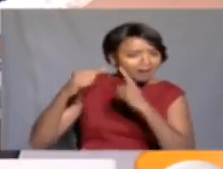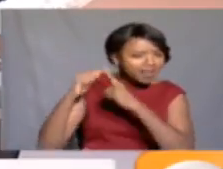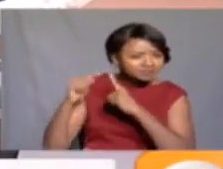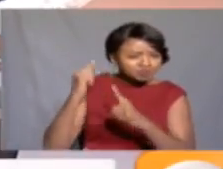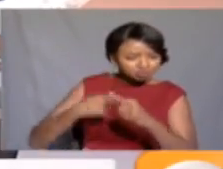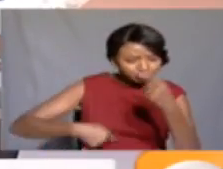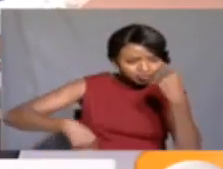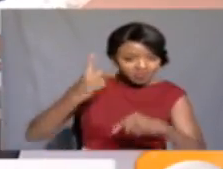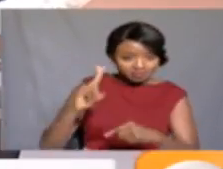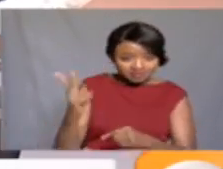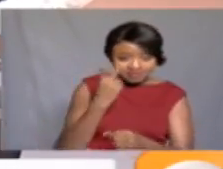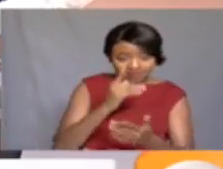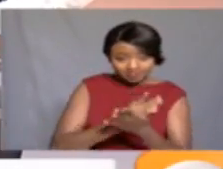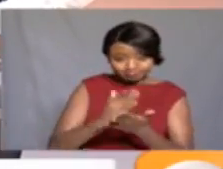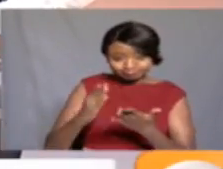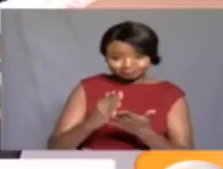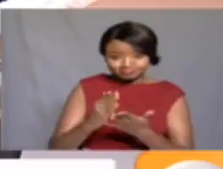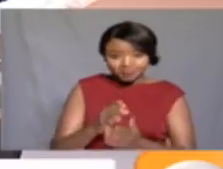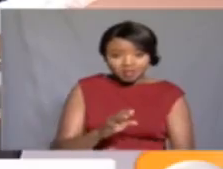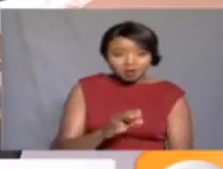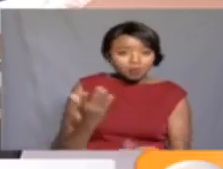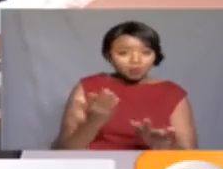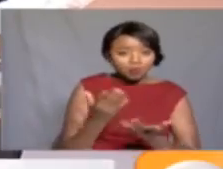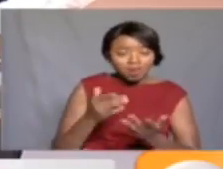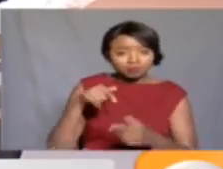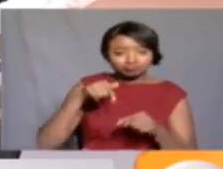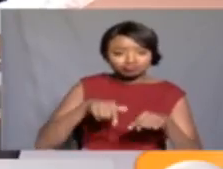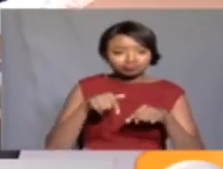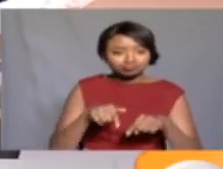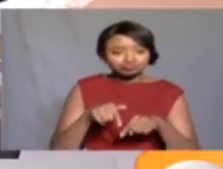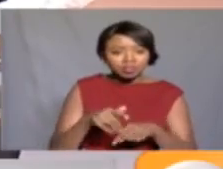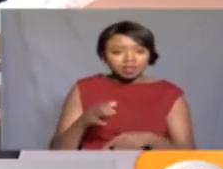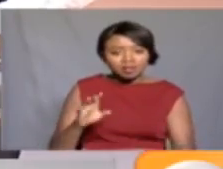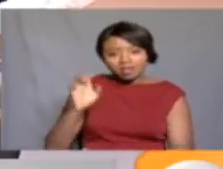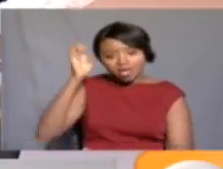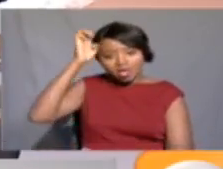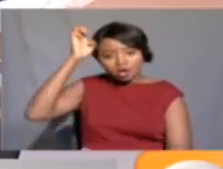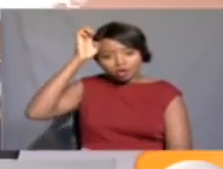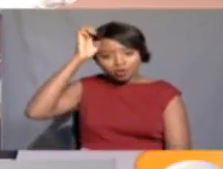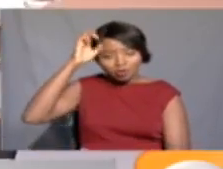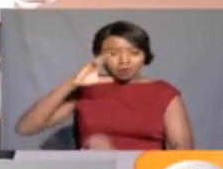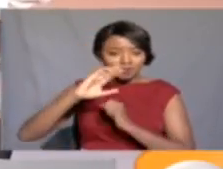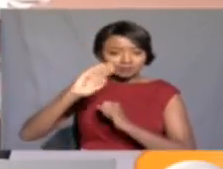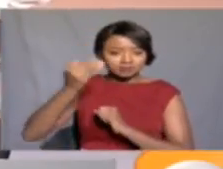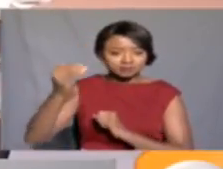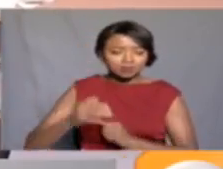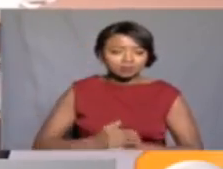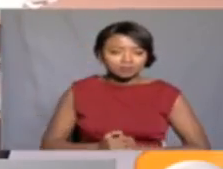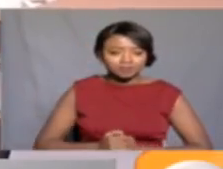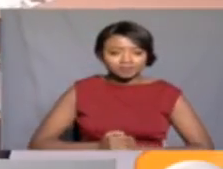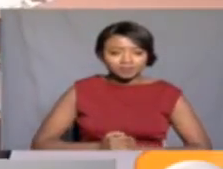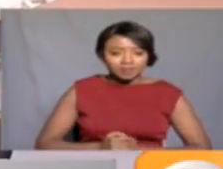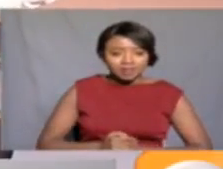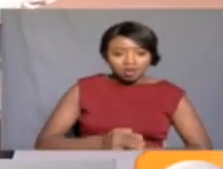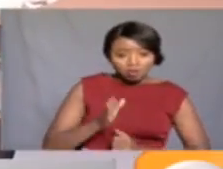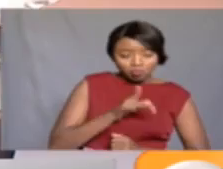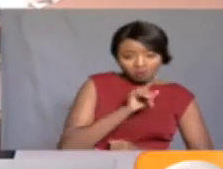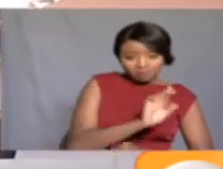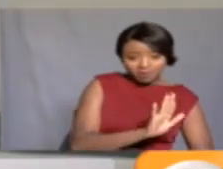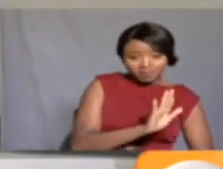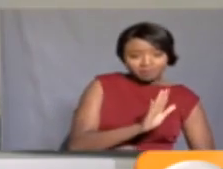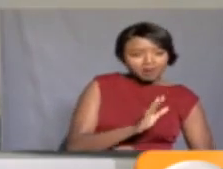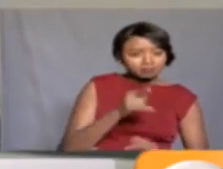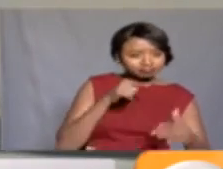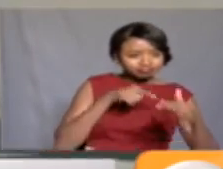second edition of the Eldoret City Marathon held earlier in Eldoret town earlier today. Well, Aiyabei clocked